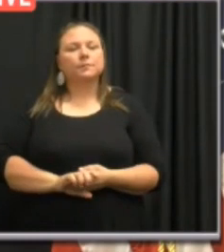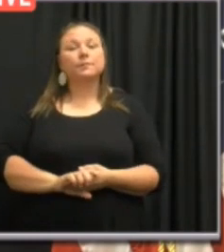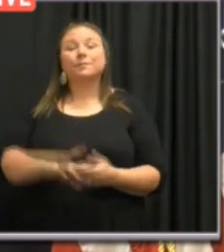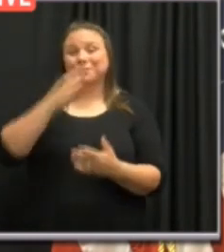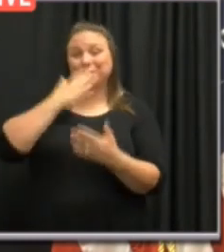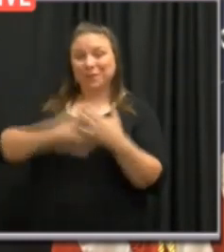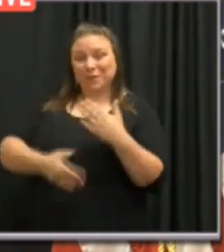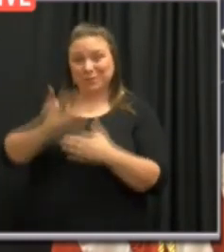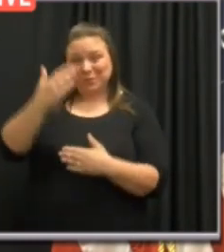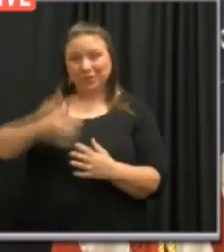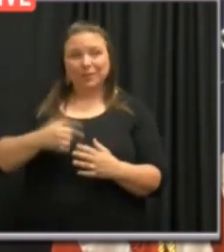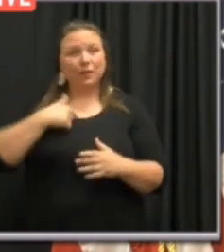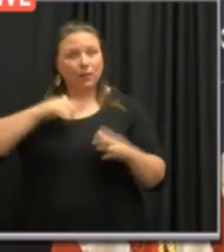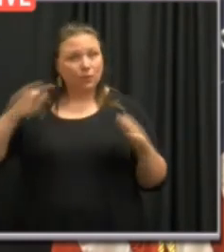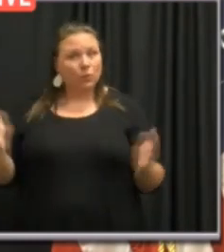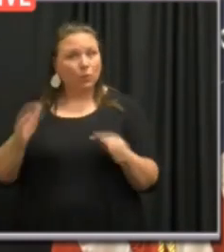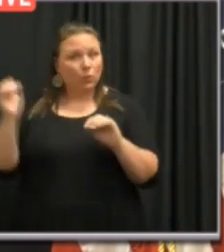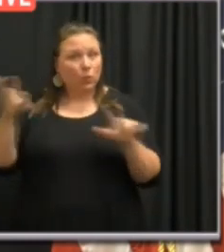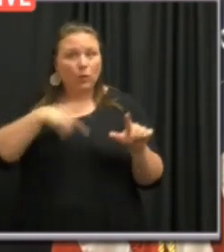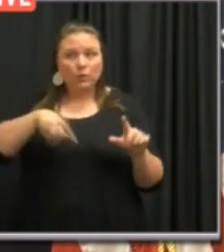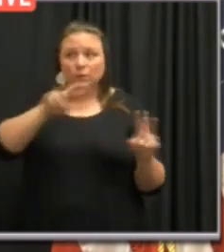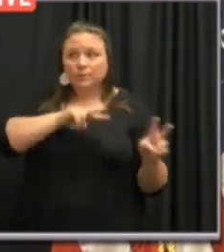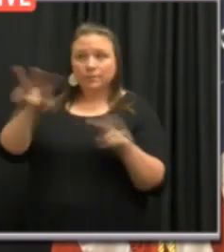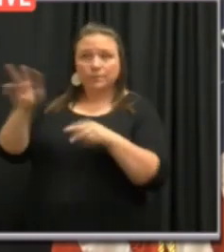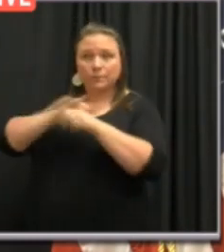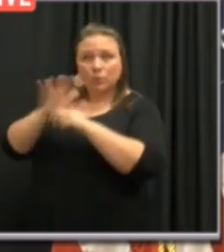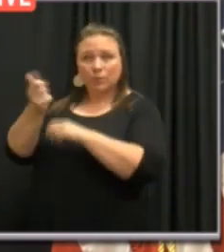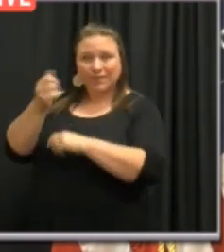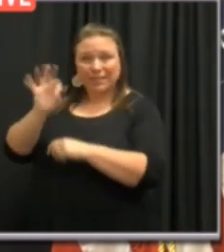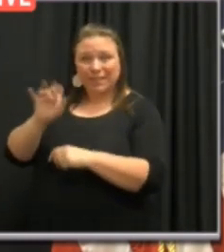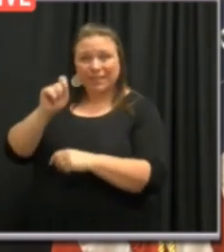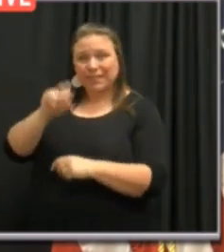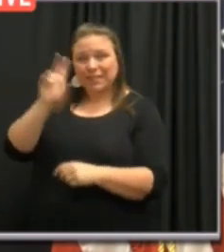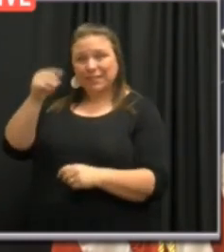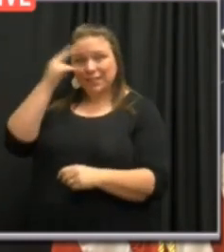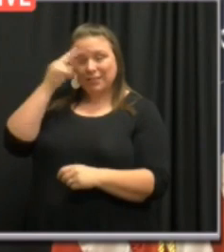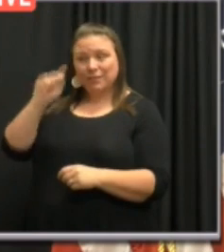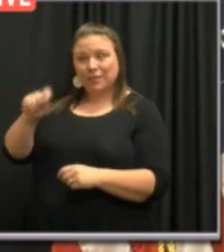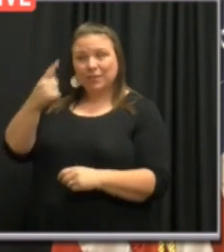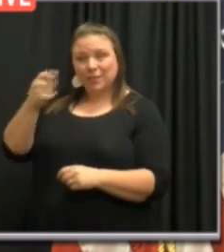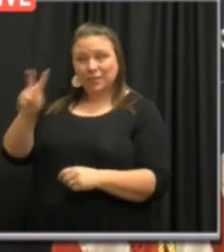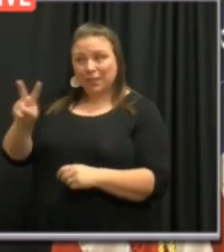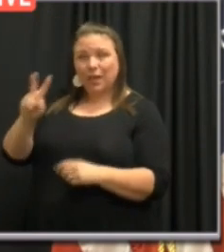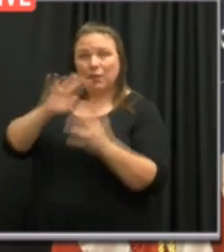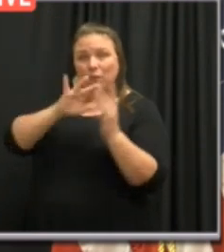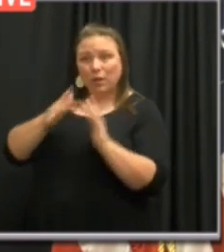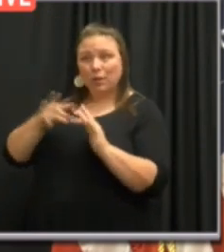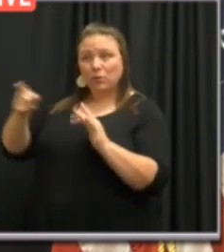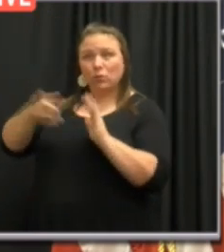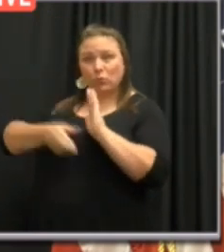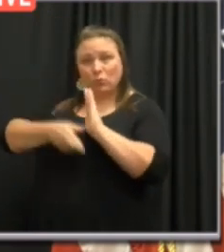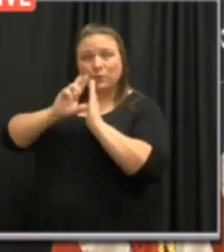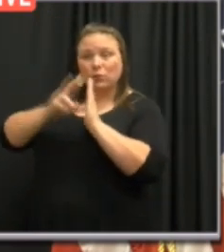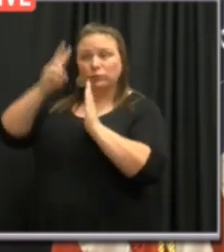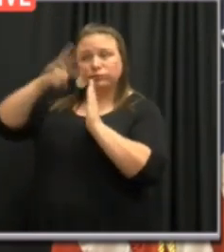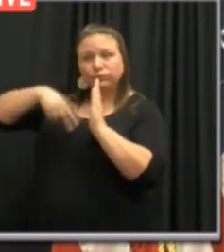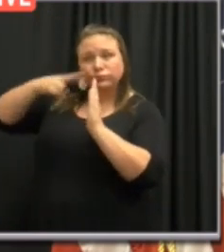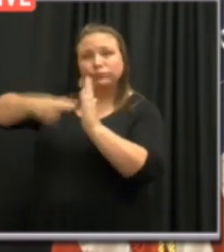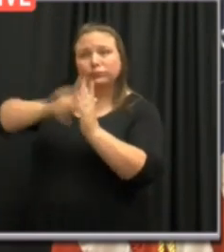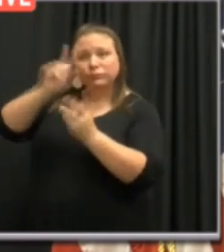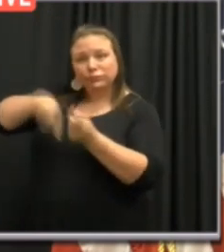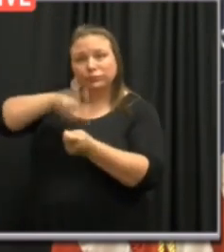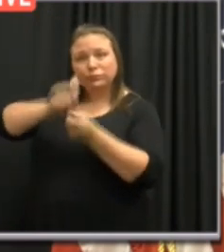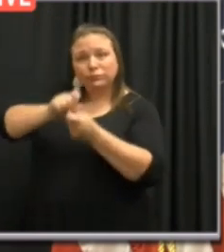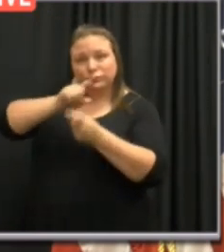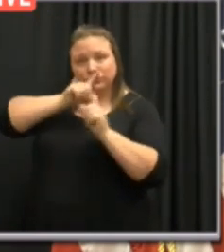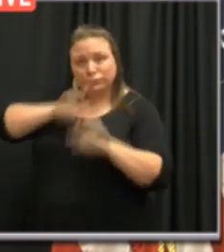Good morning. I'd encourage everyone to go onto the covid19.nashville.gov website where they can review the specific orders, which